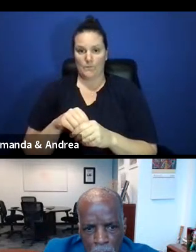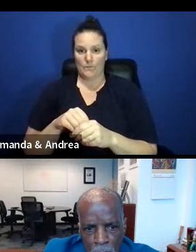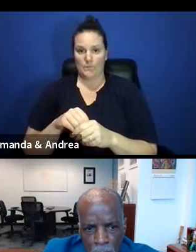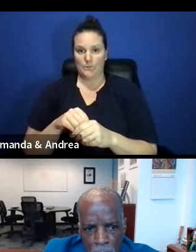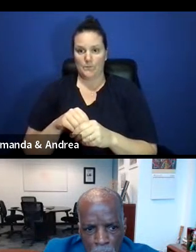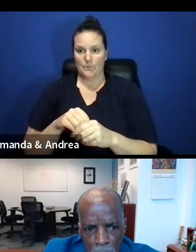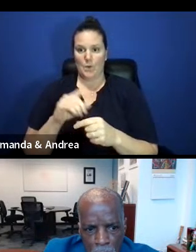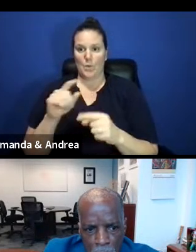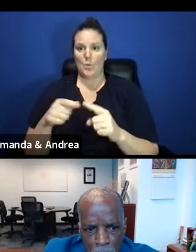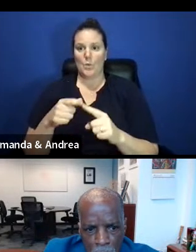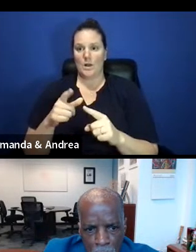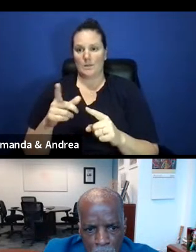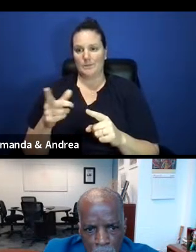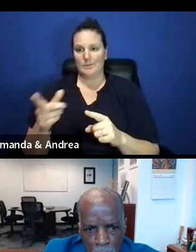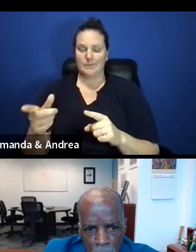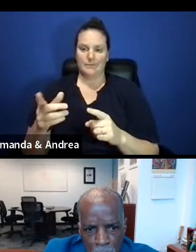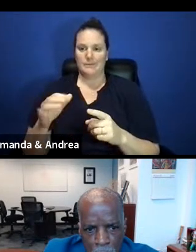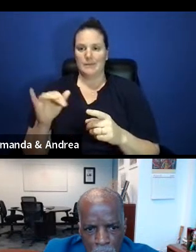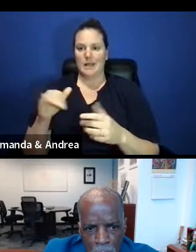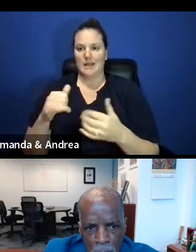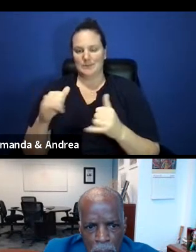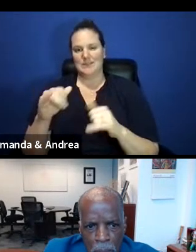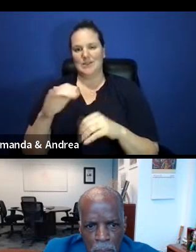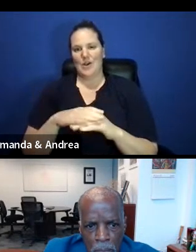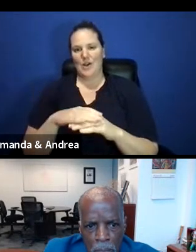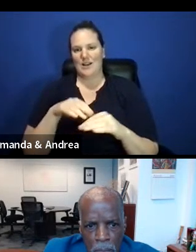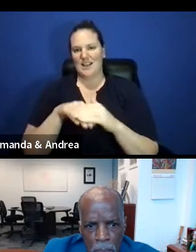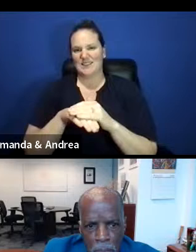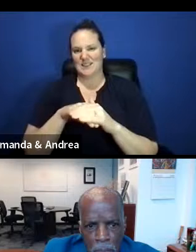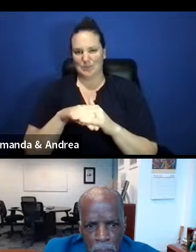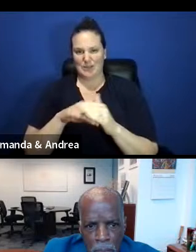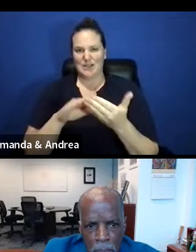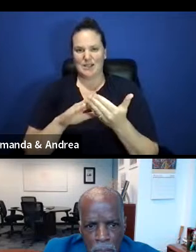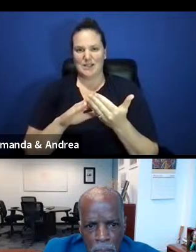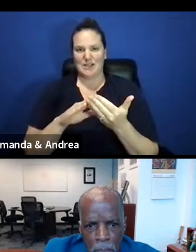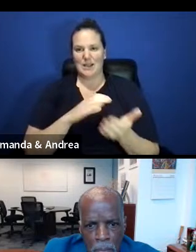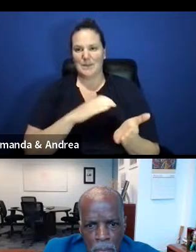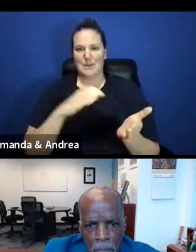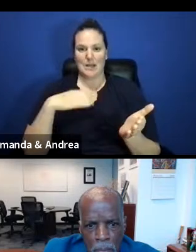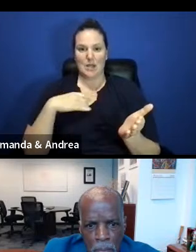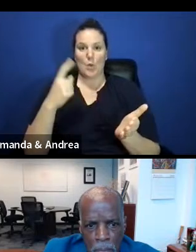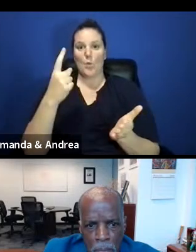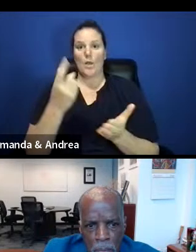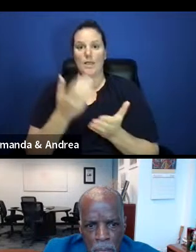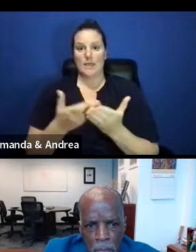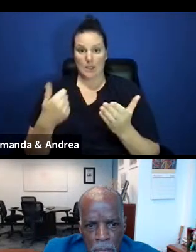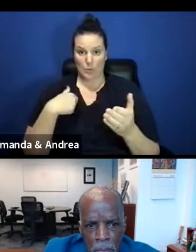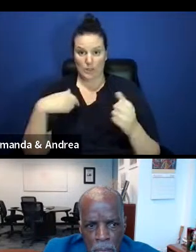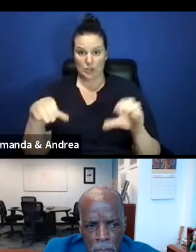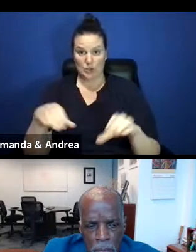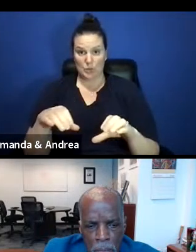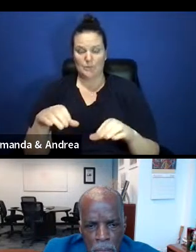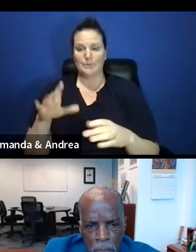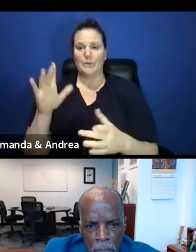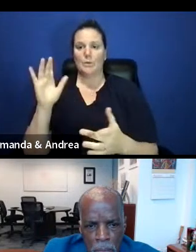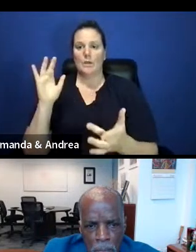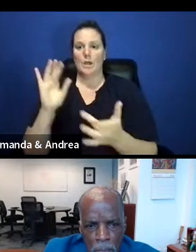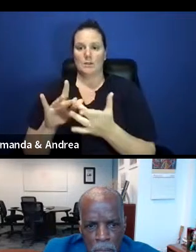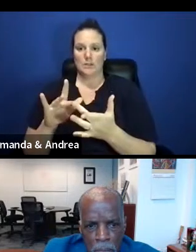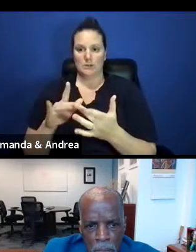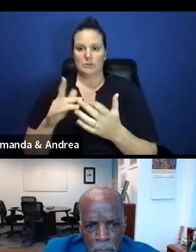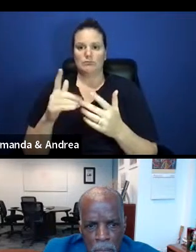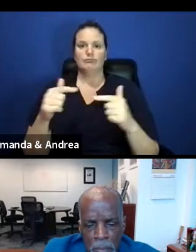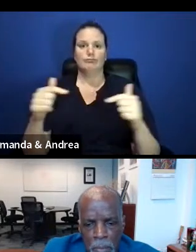I was on the, you know, as I'm still on the accessibility committee, one of the things that we did, we reached out to